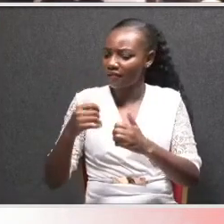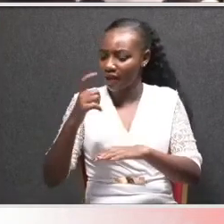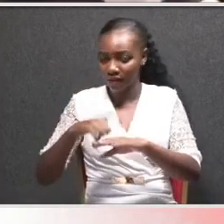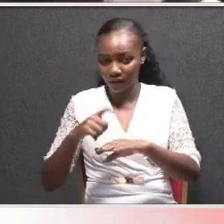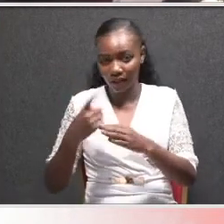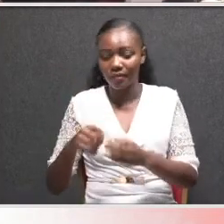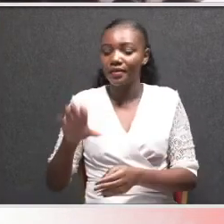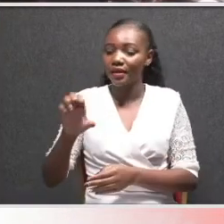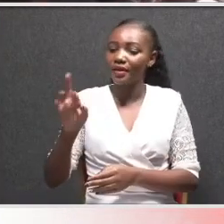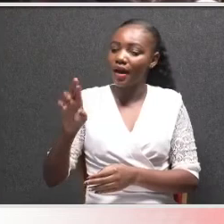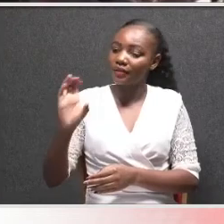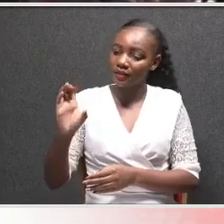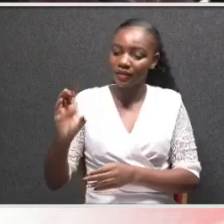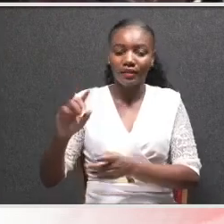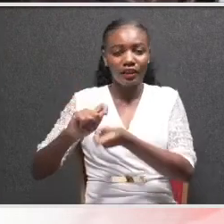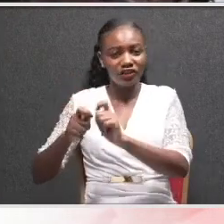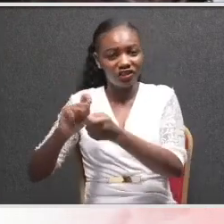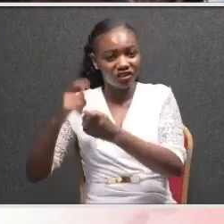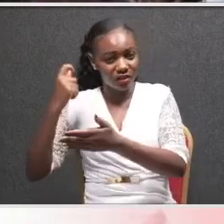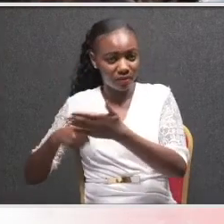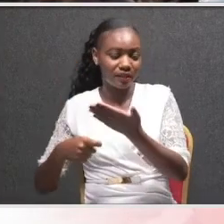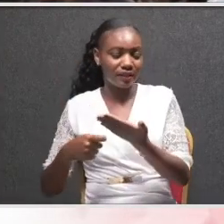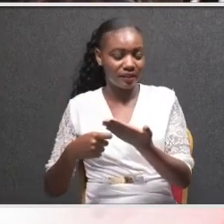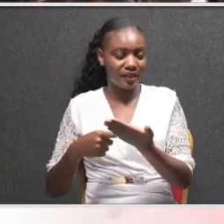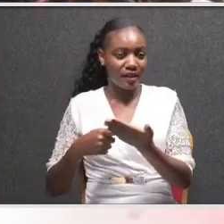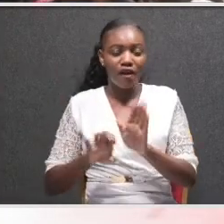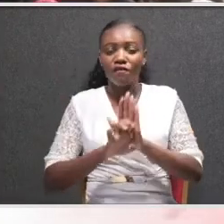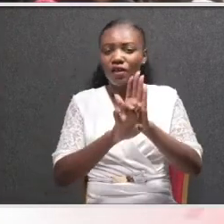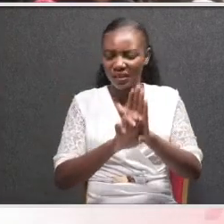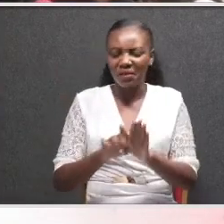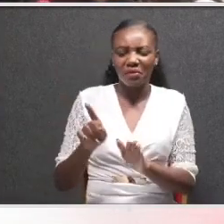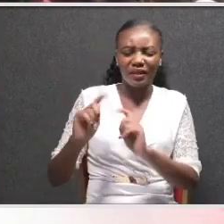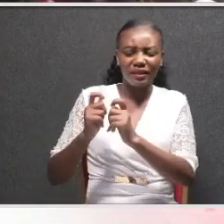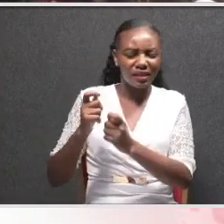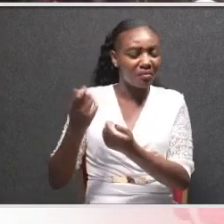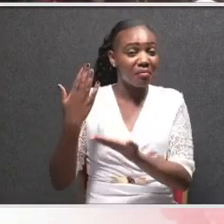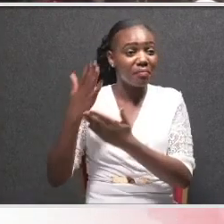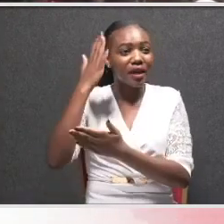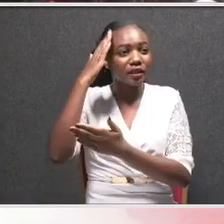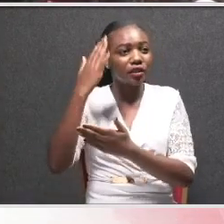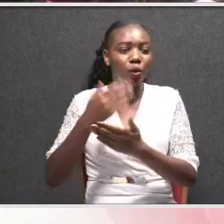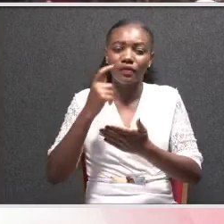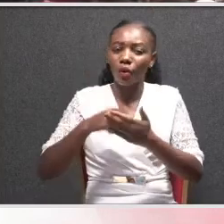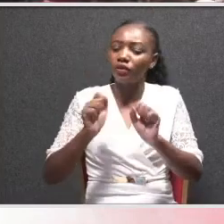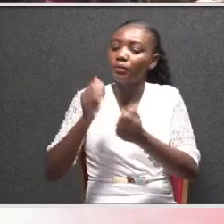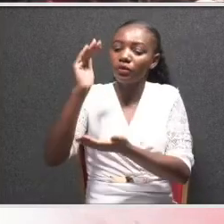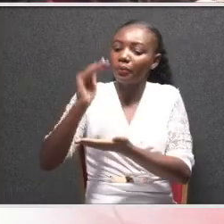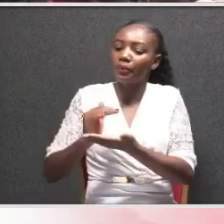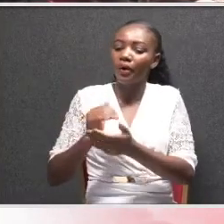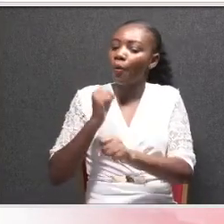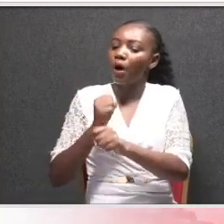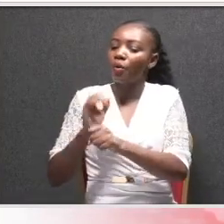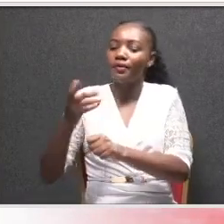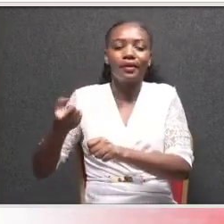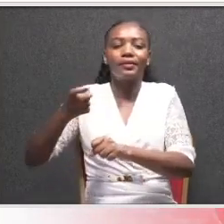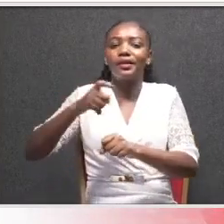ERC is adjusting the prices. Ni kama tu wamejua ya kwamba bei haiwezi enda chini, kazi yao ni kupeleka